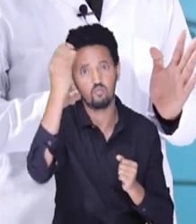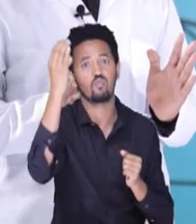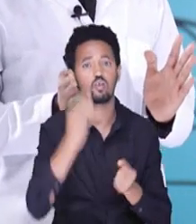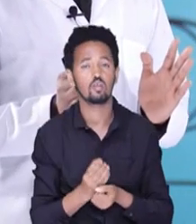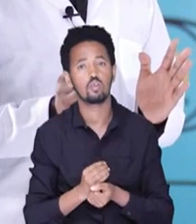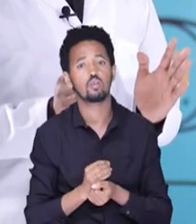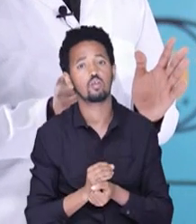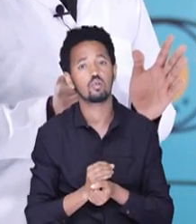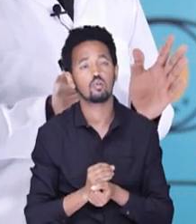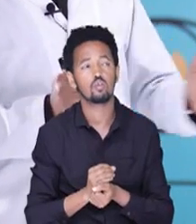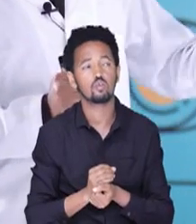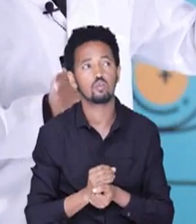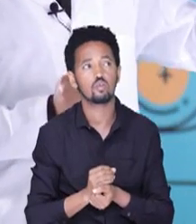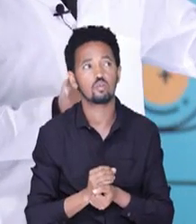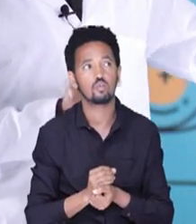The serious conflict